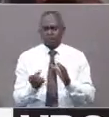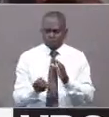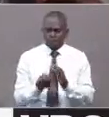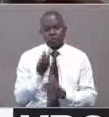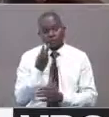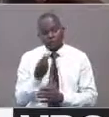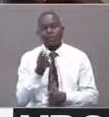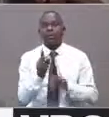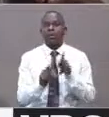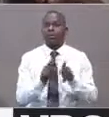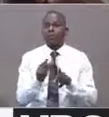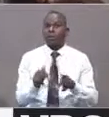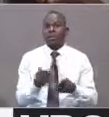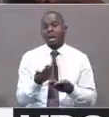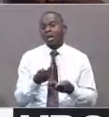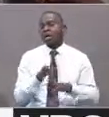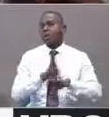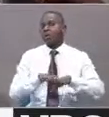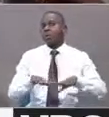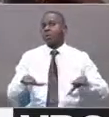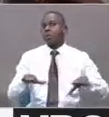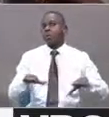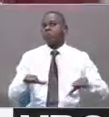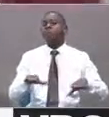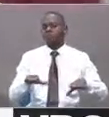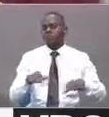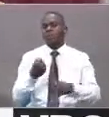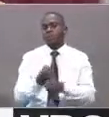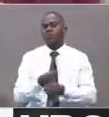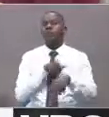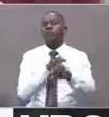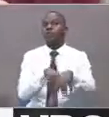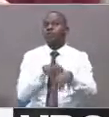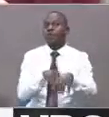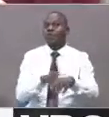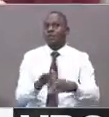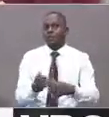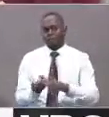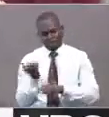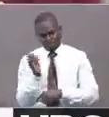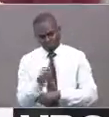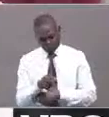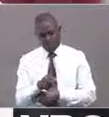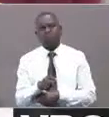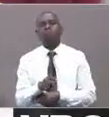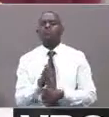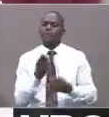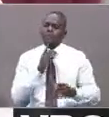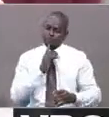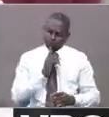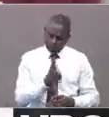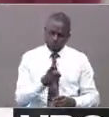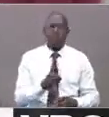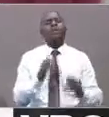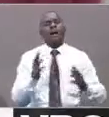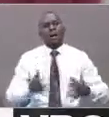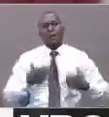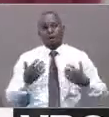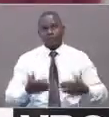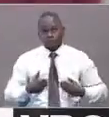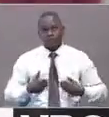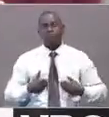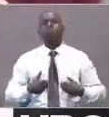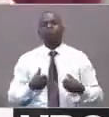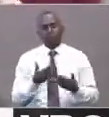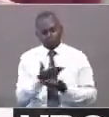people there, they had no land to do agriculture, but when you arrived there, you instructed, they are very happy, they have now